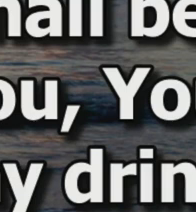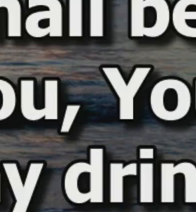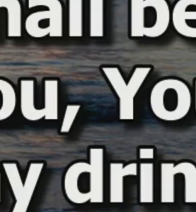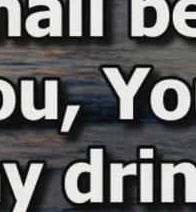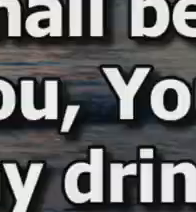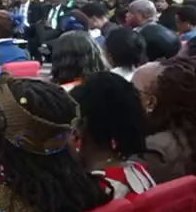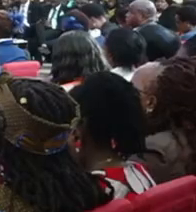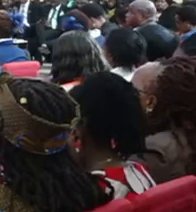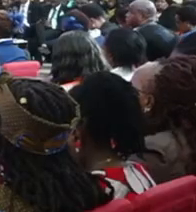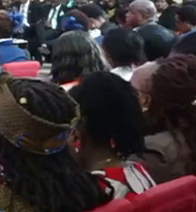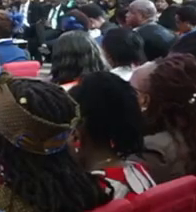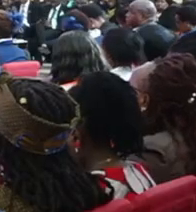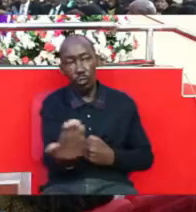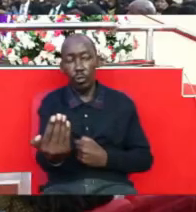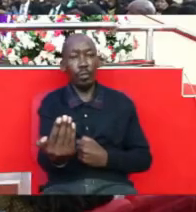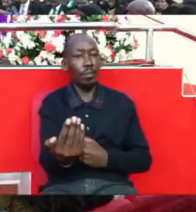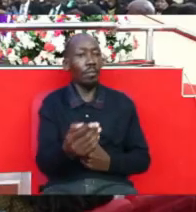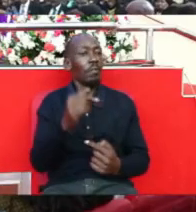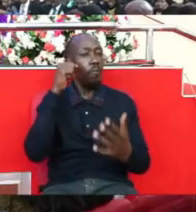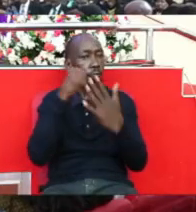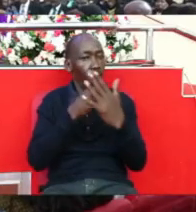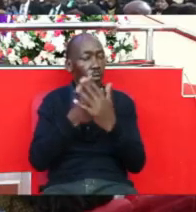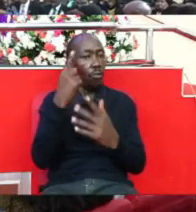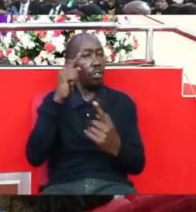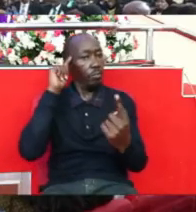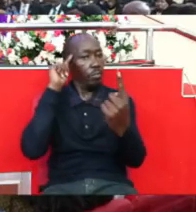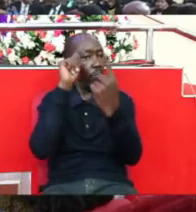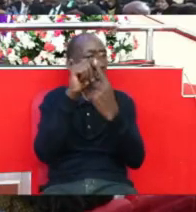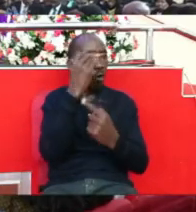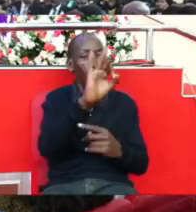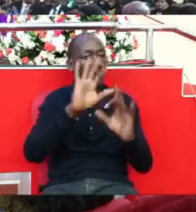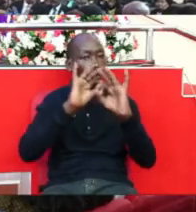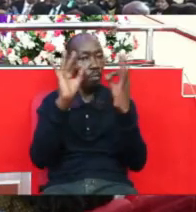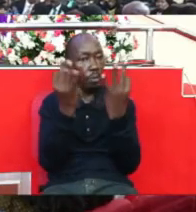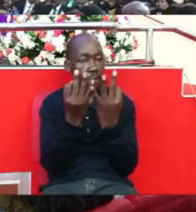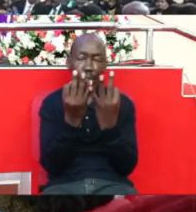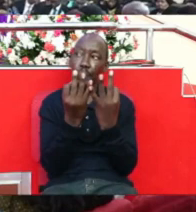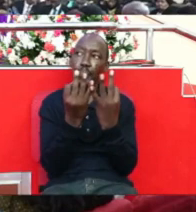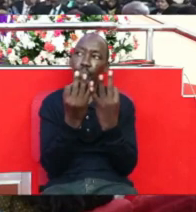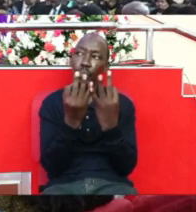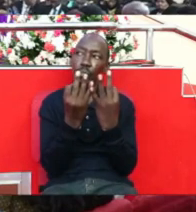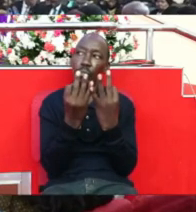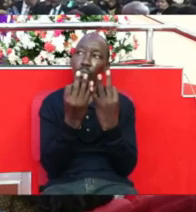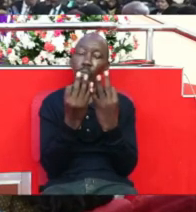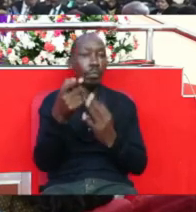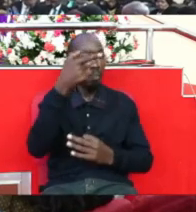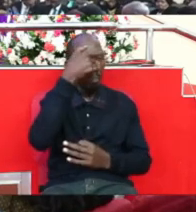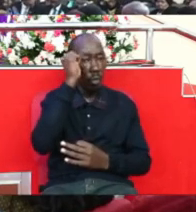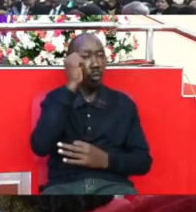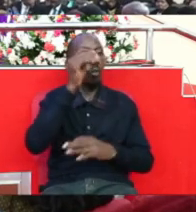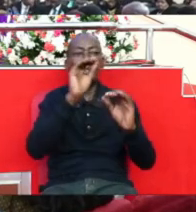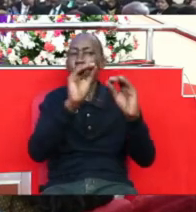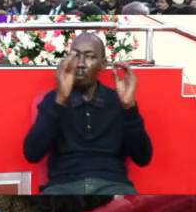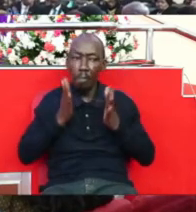children. Pigania upeo wa watoto wako. Fight for the destiny of your family. Na upigania upeo wa jamii yako. Because